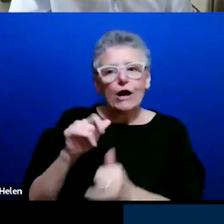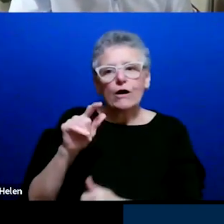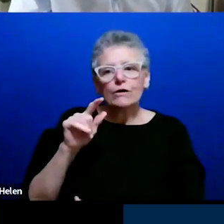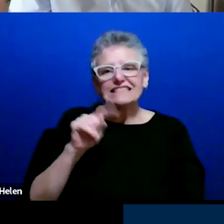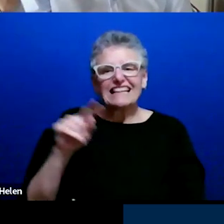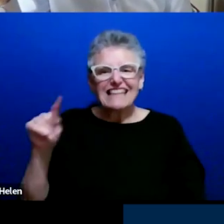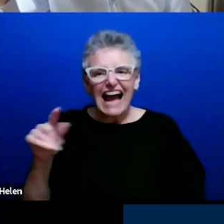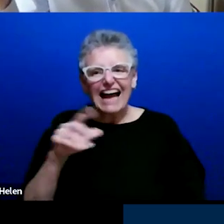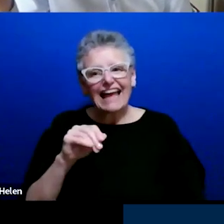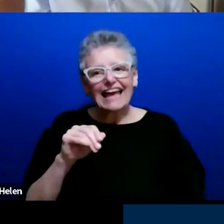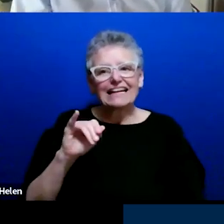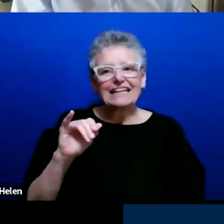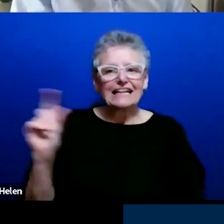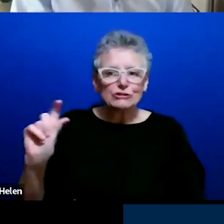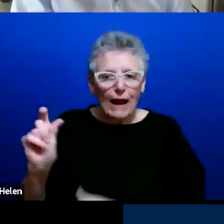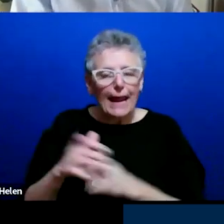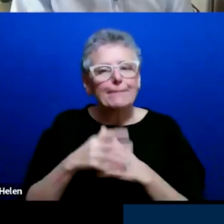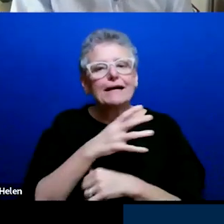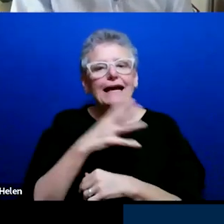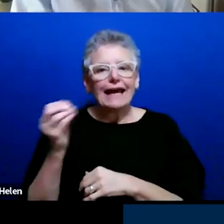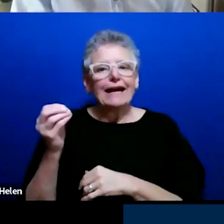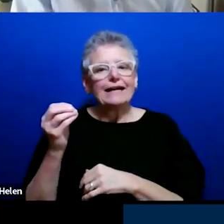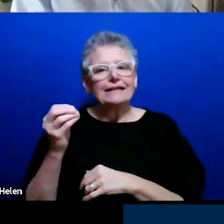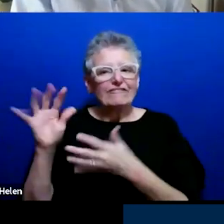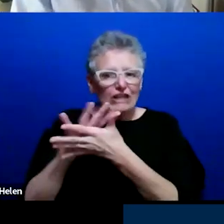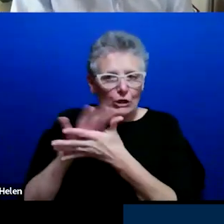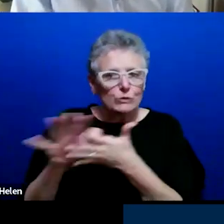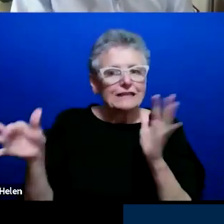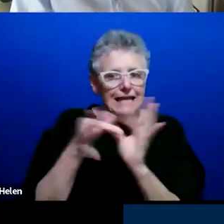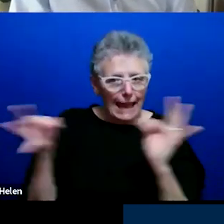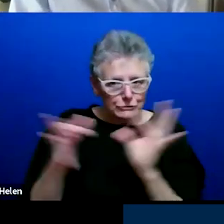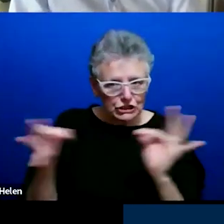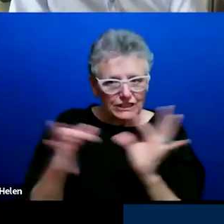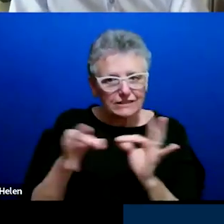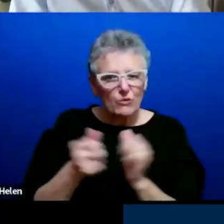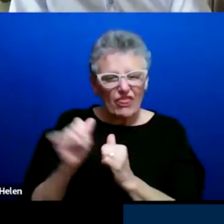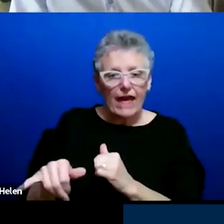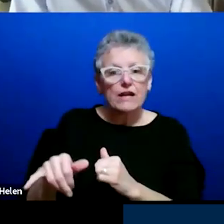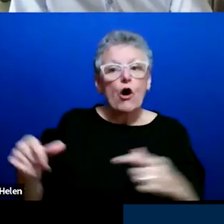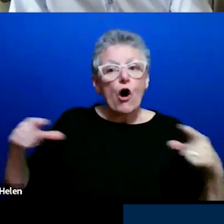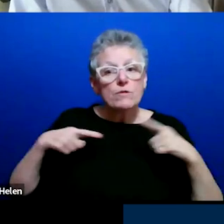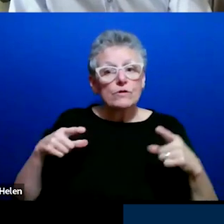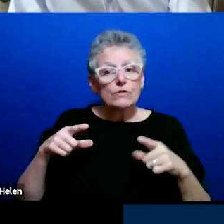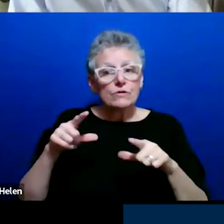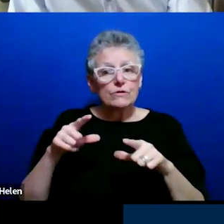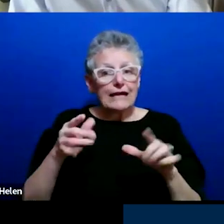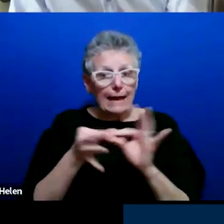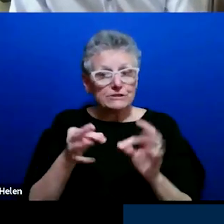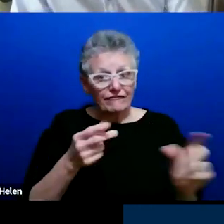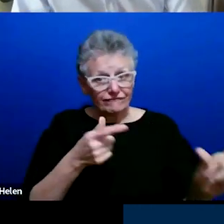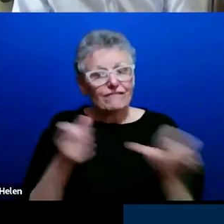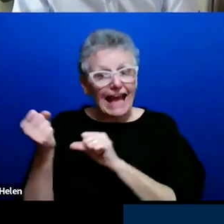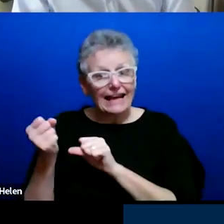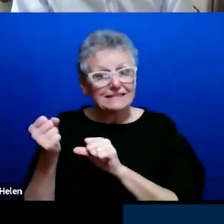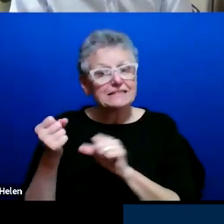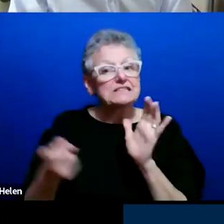and Instagram videos captioned. The auto captions are faster. They're often can